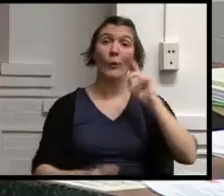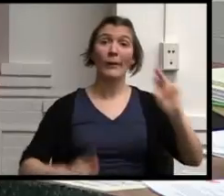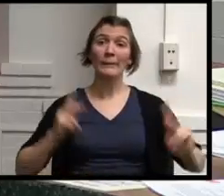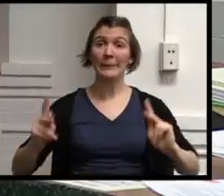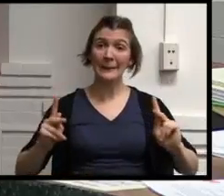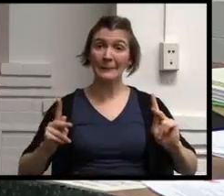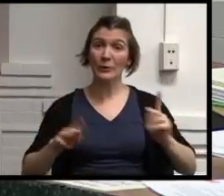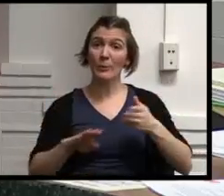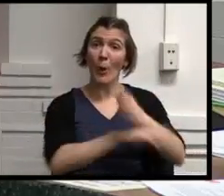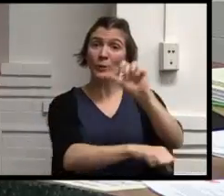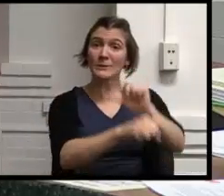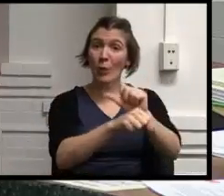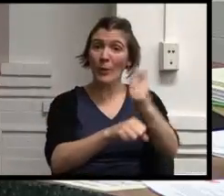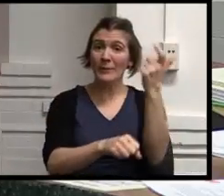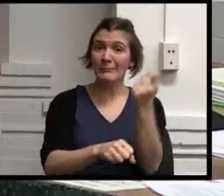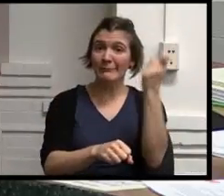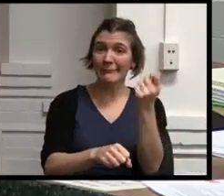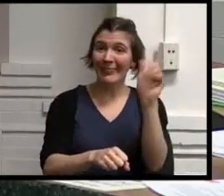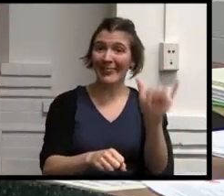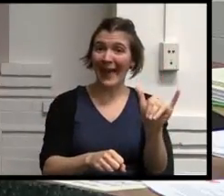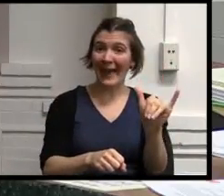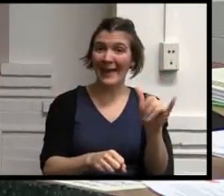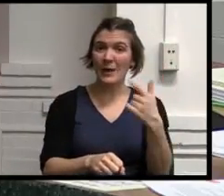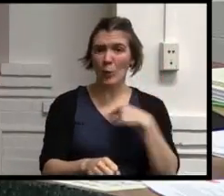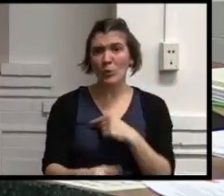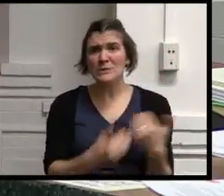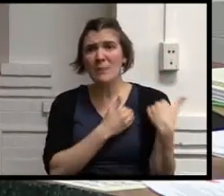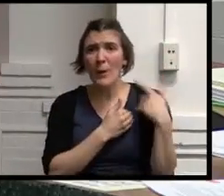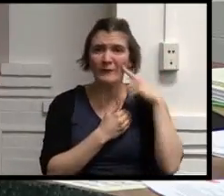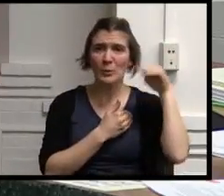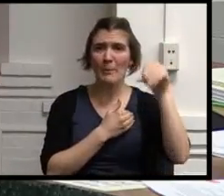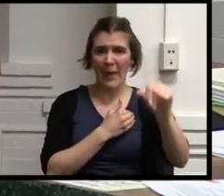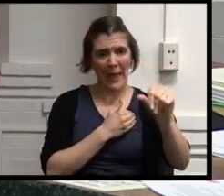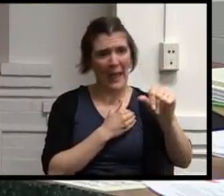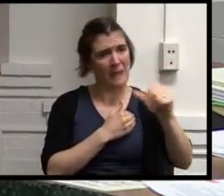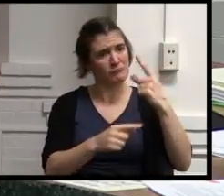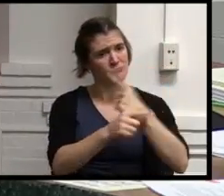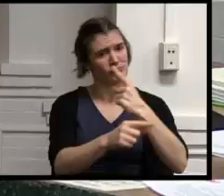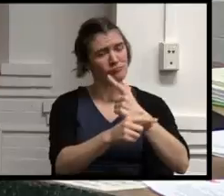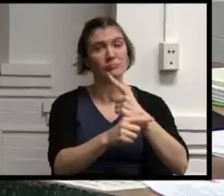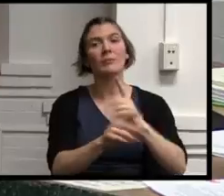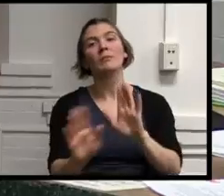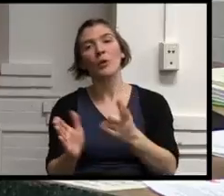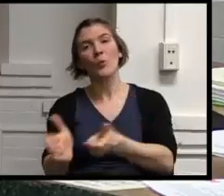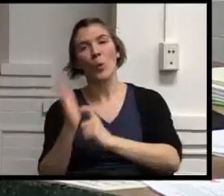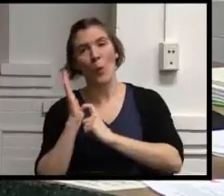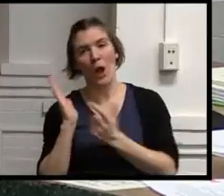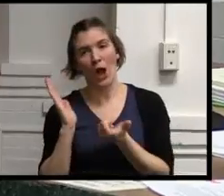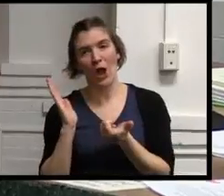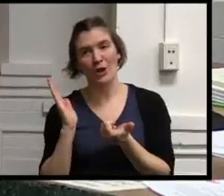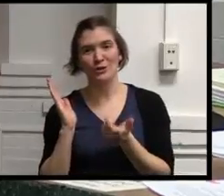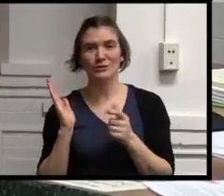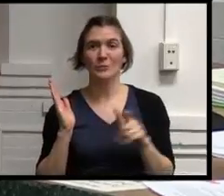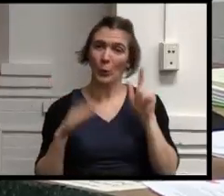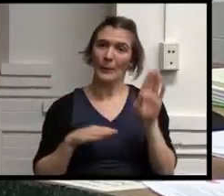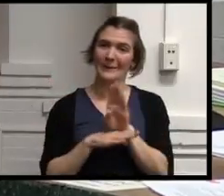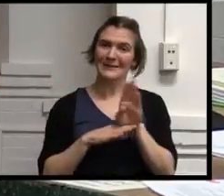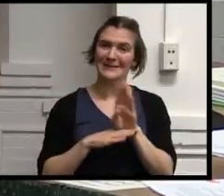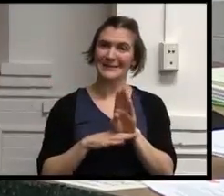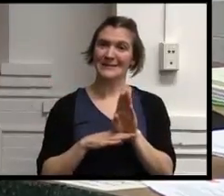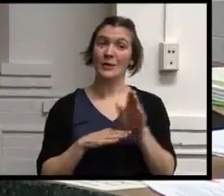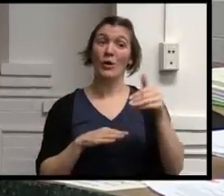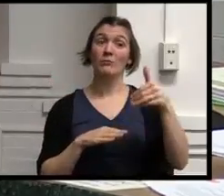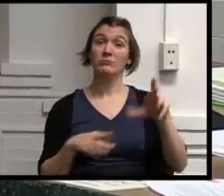the post-employment benefits that we're responsible for. And so while we're required to